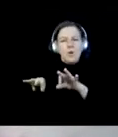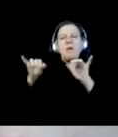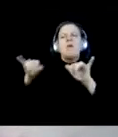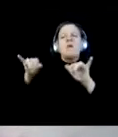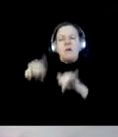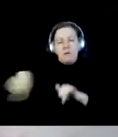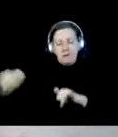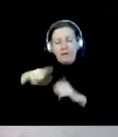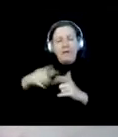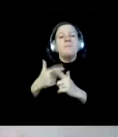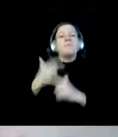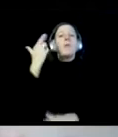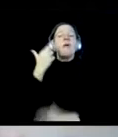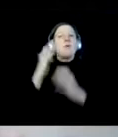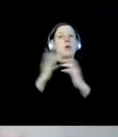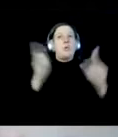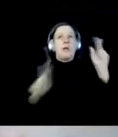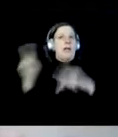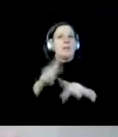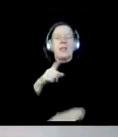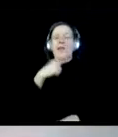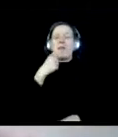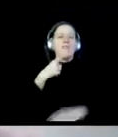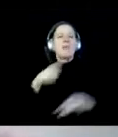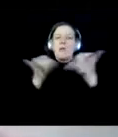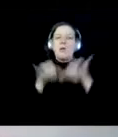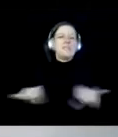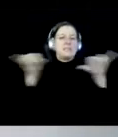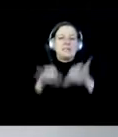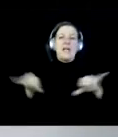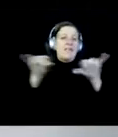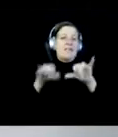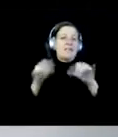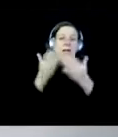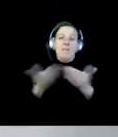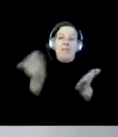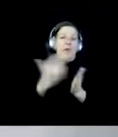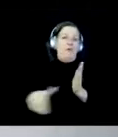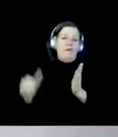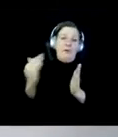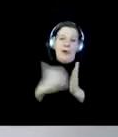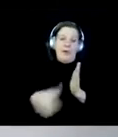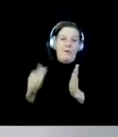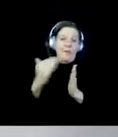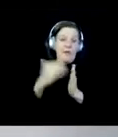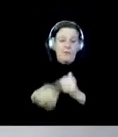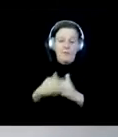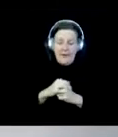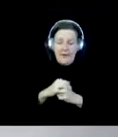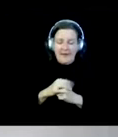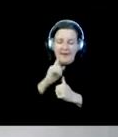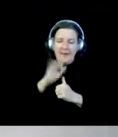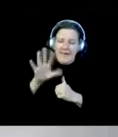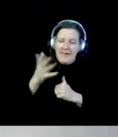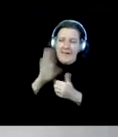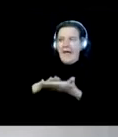thing, that a lot of people are just saying the same thing over and over again, and that it kind of becomes this